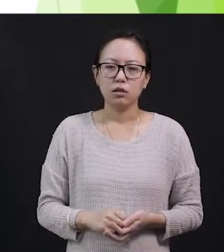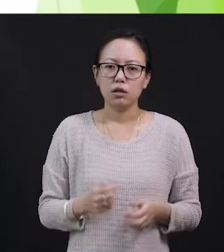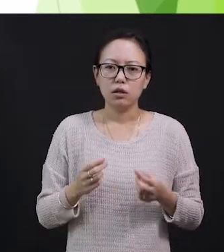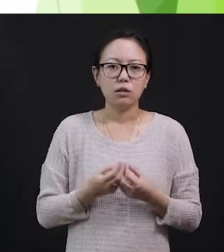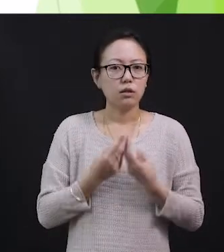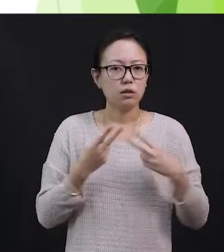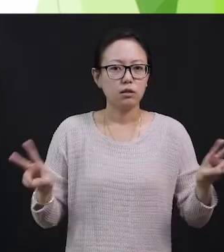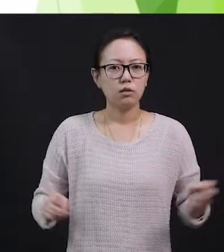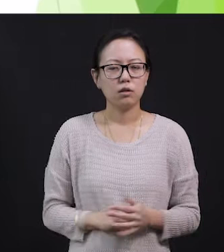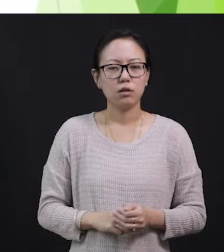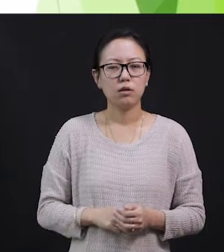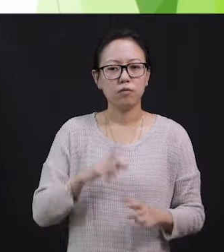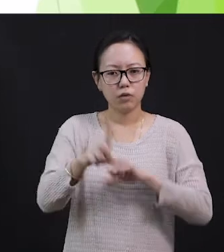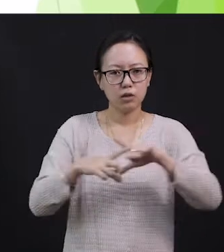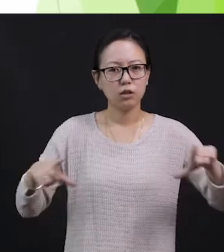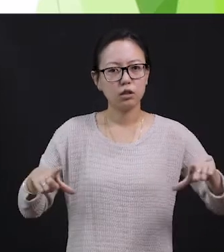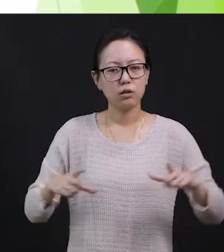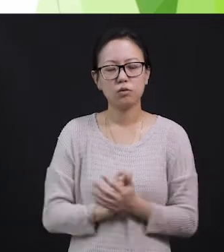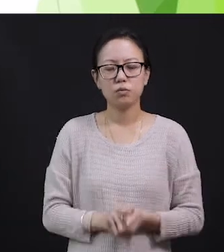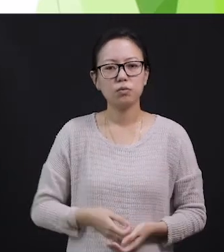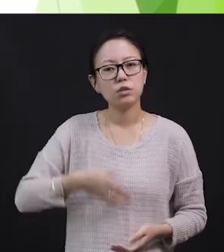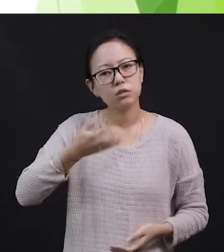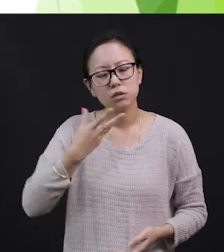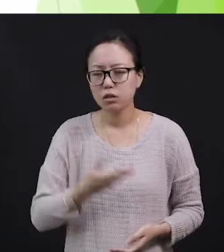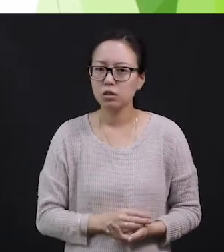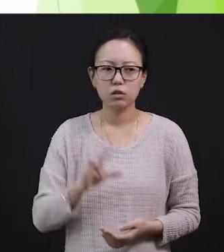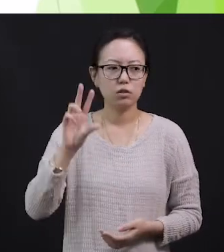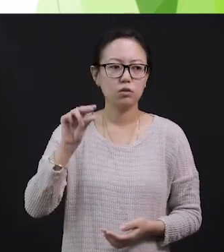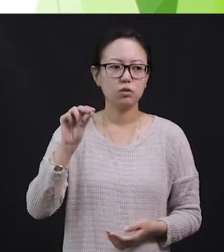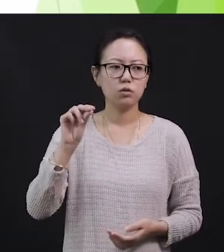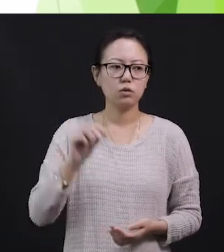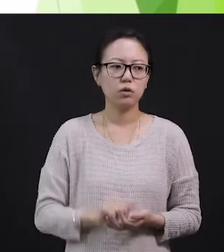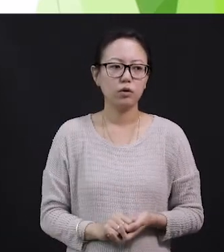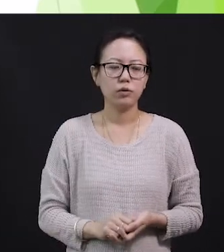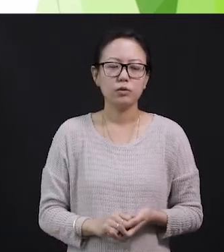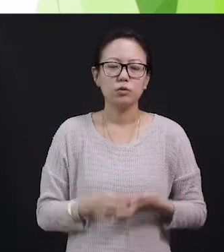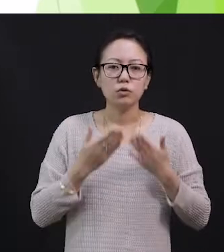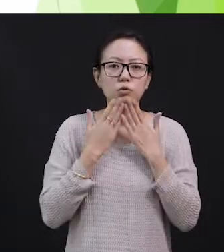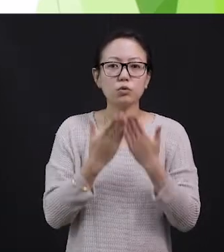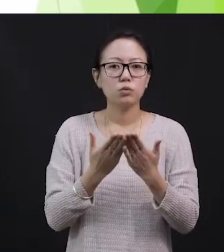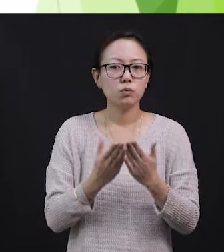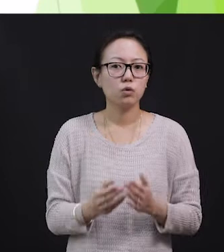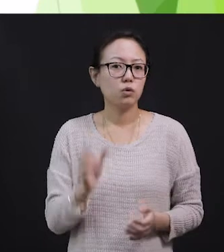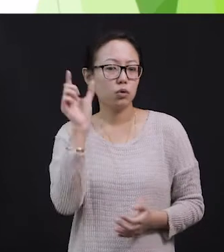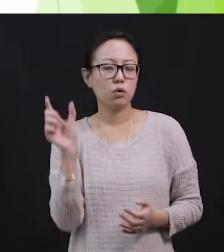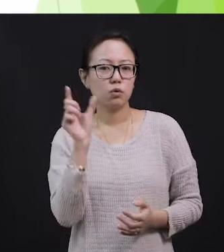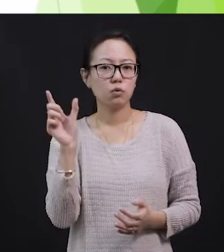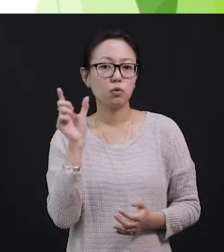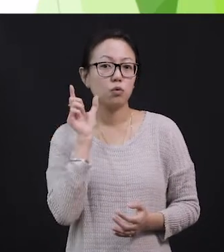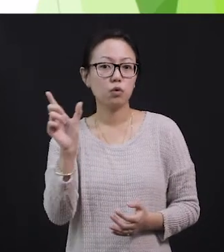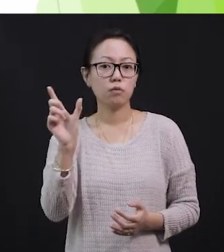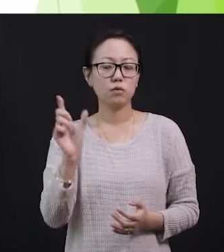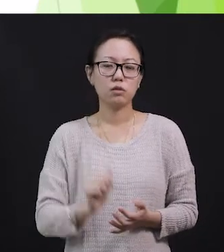scientific research. So many school, colleges and universities were open to spread the study of English, and a syllabus